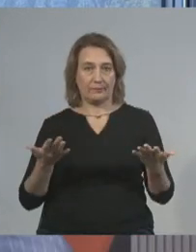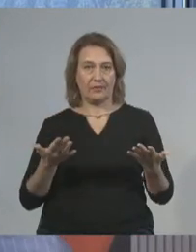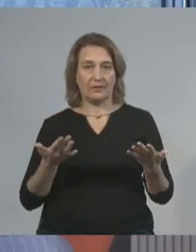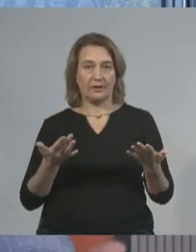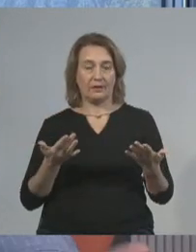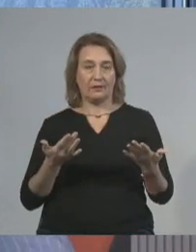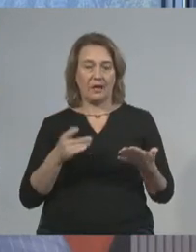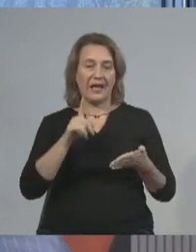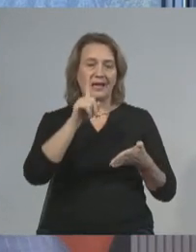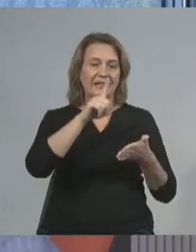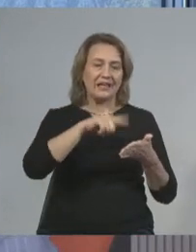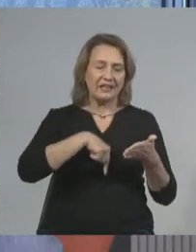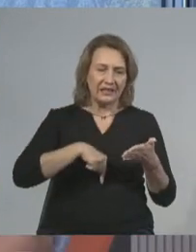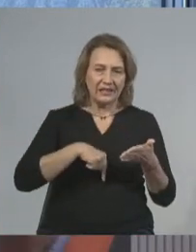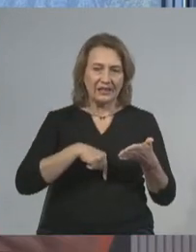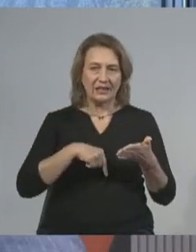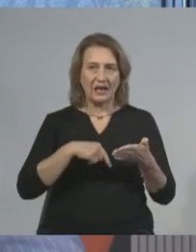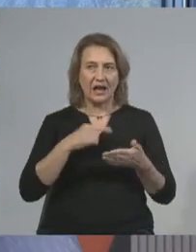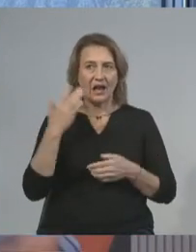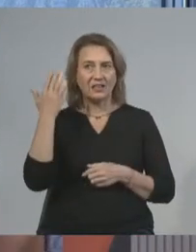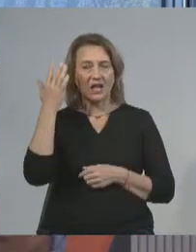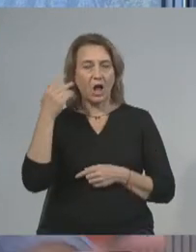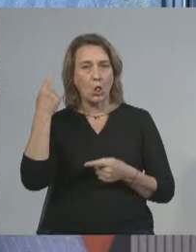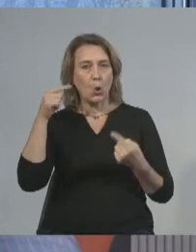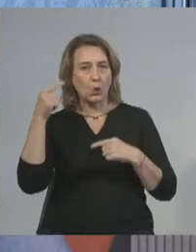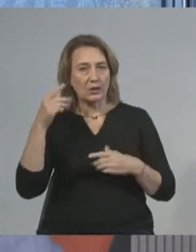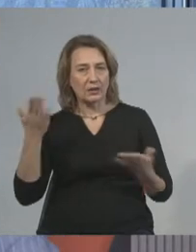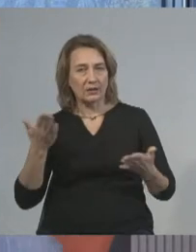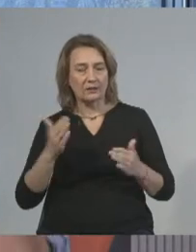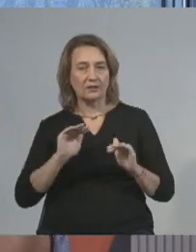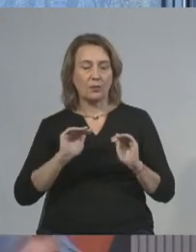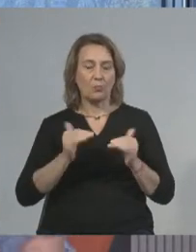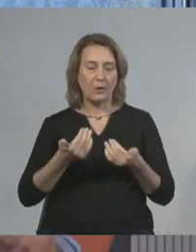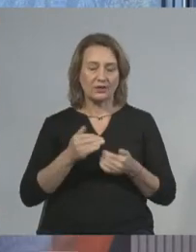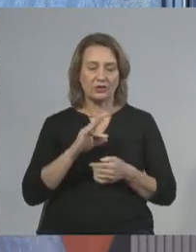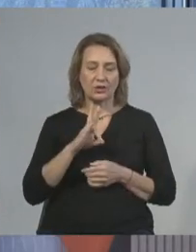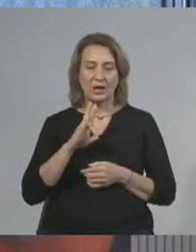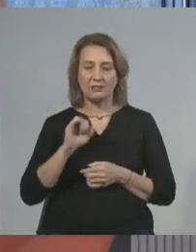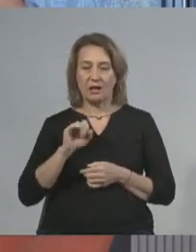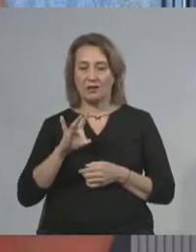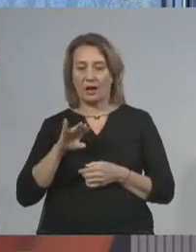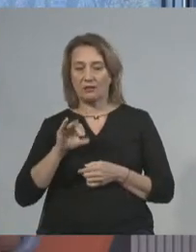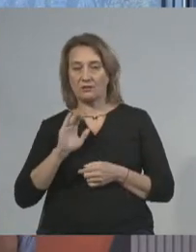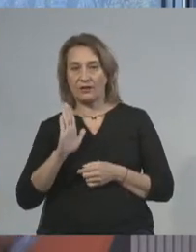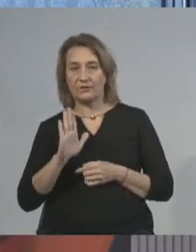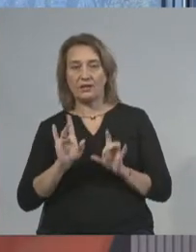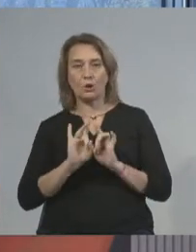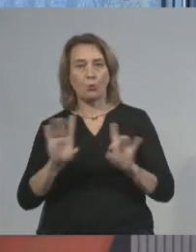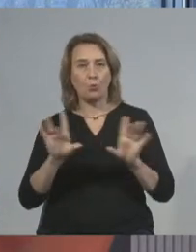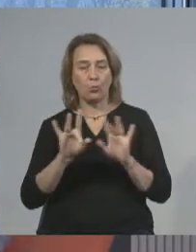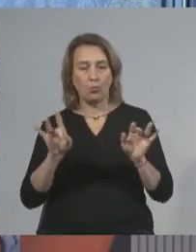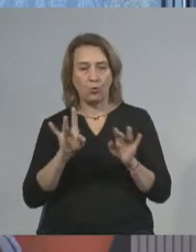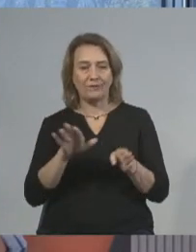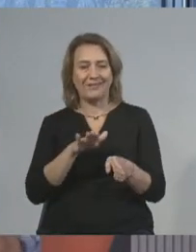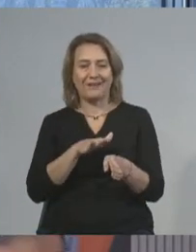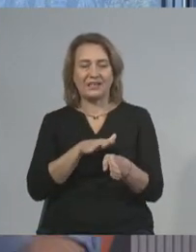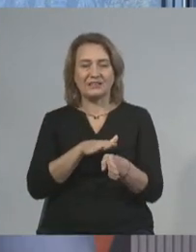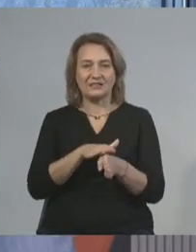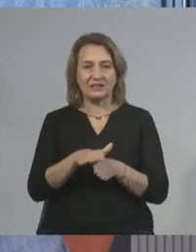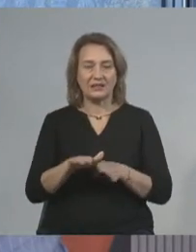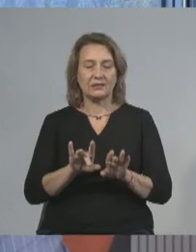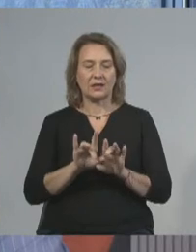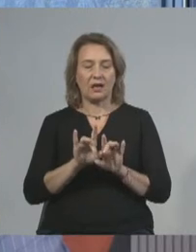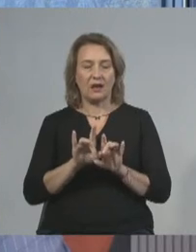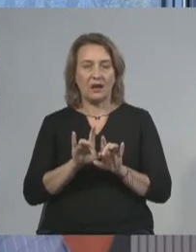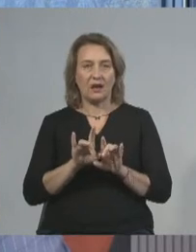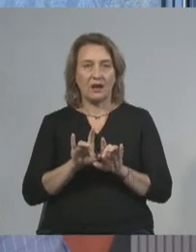world this is about religion ideology usually these are stories which are